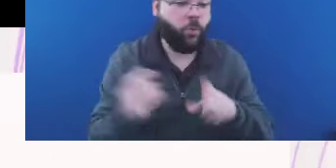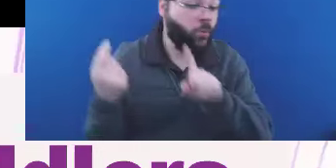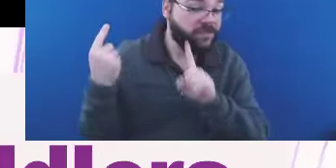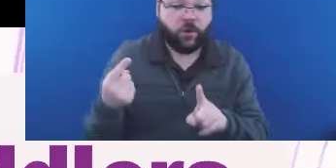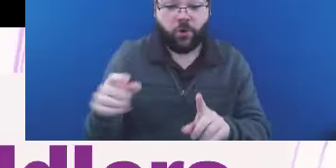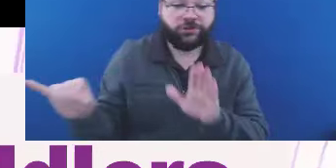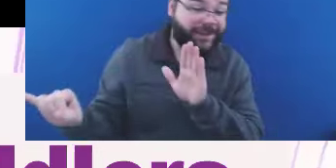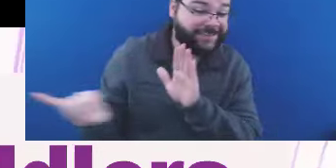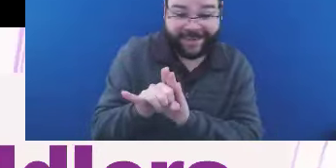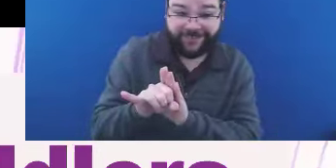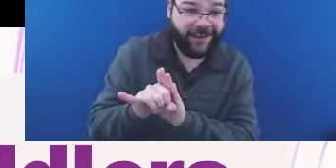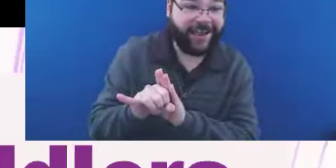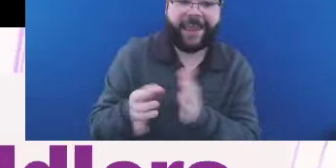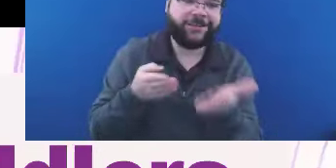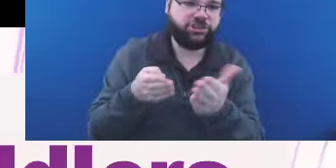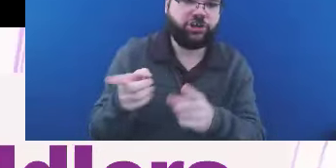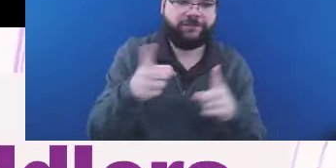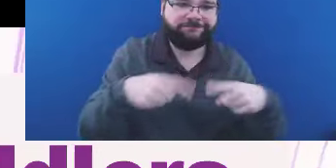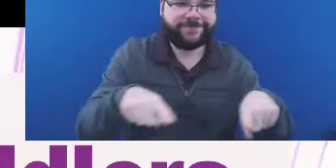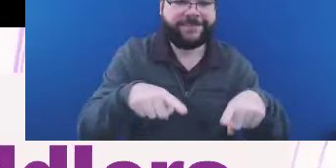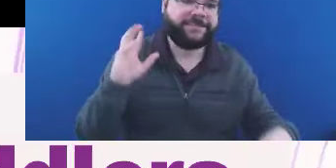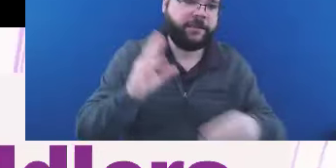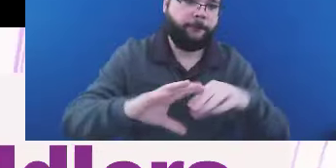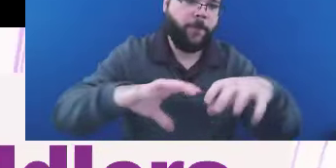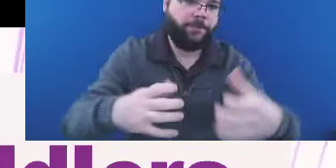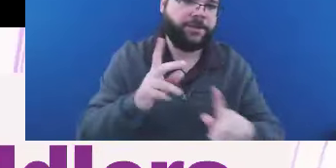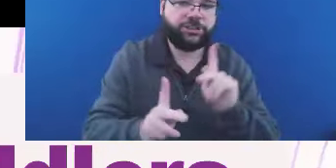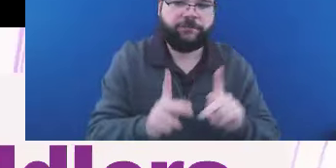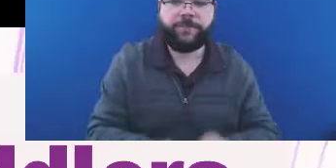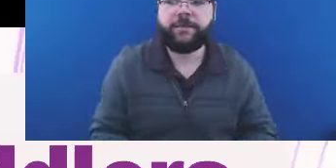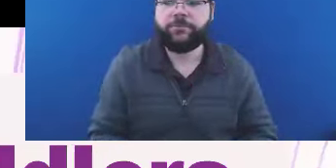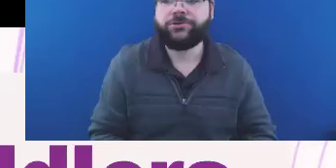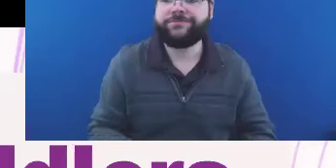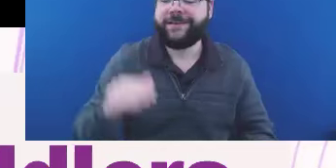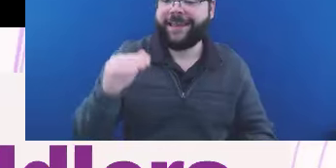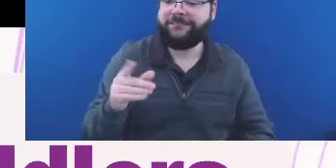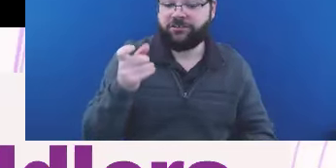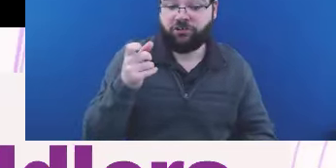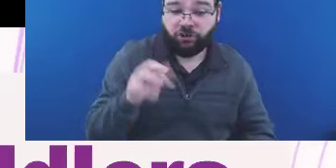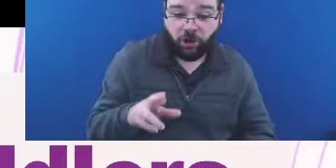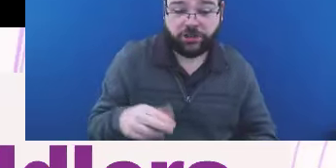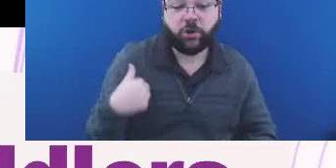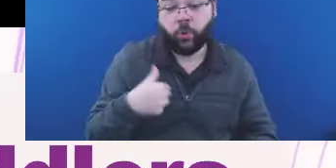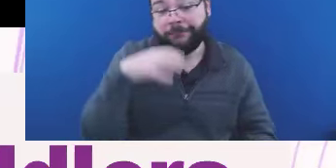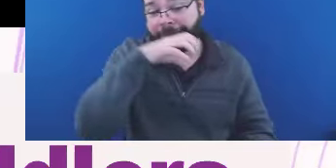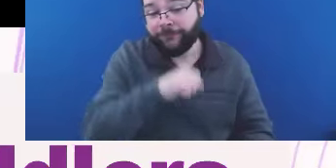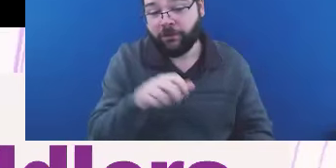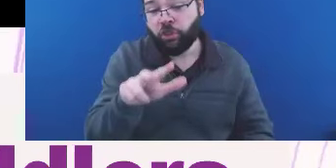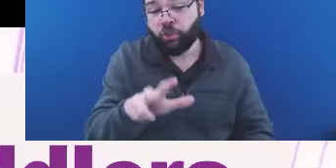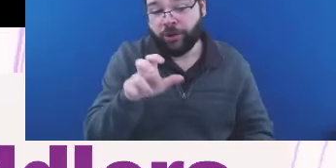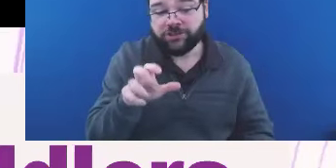population. Zooming in on that critical period of development of infants and toddlers, we estimate there are